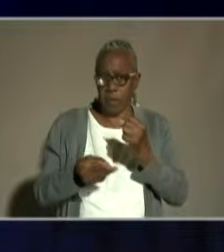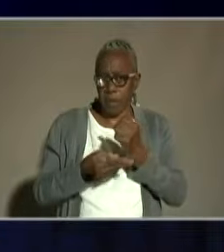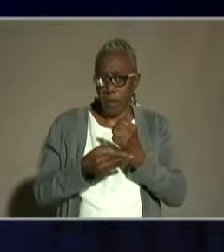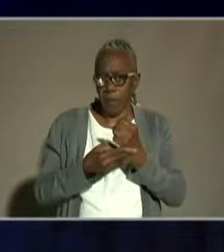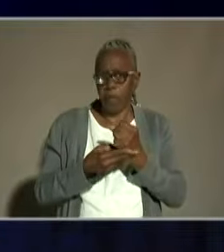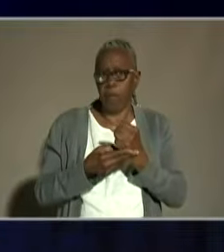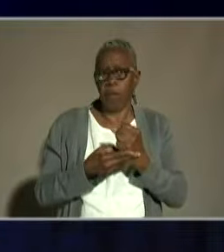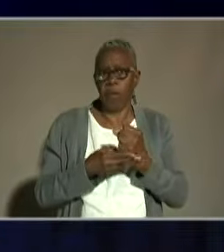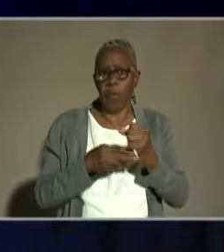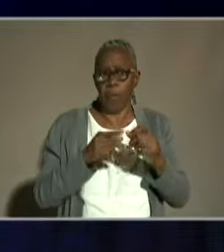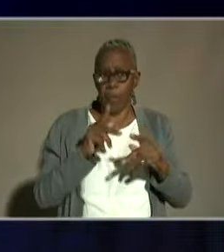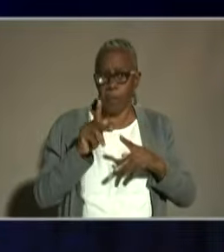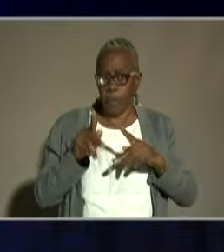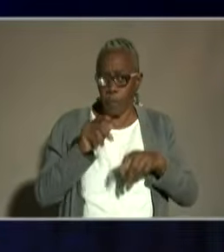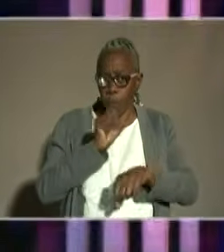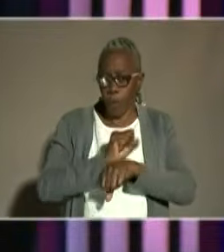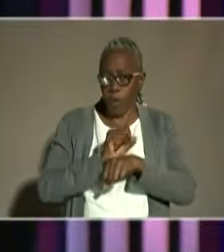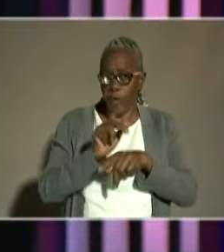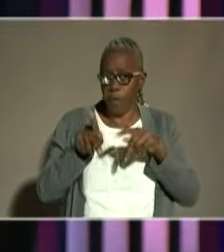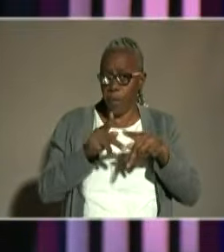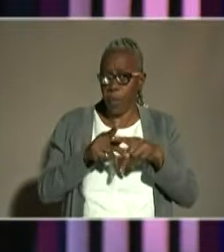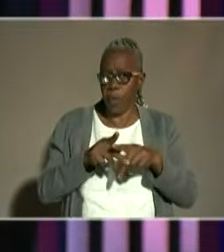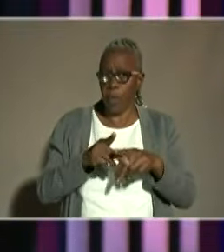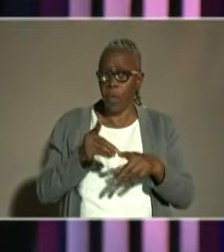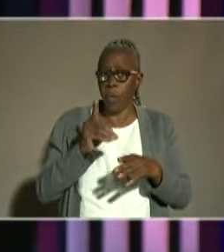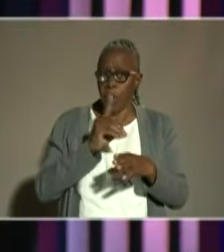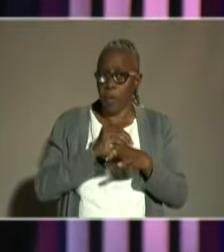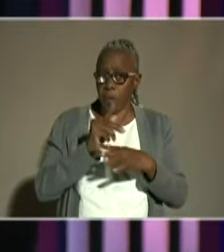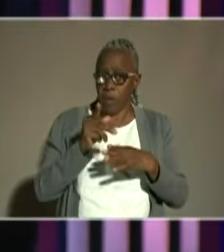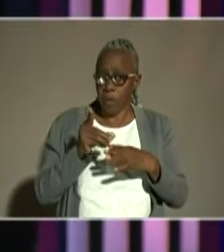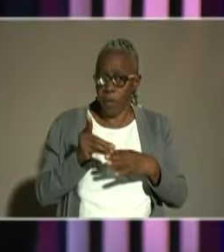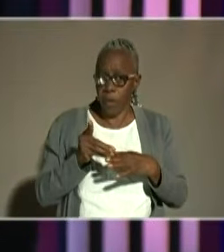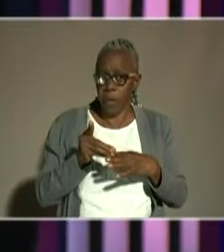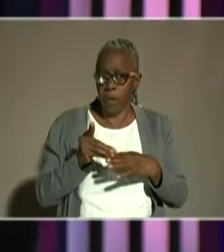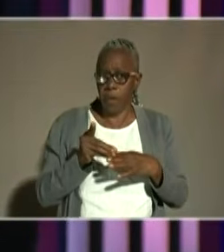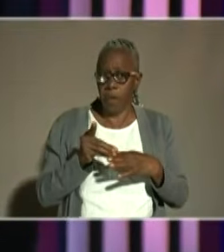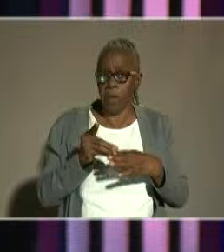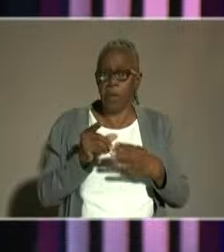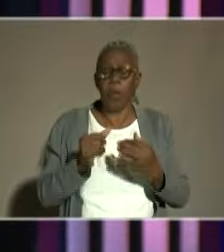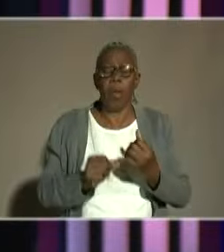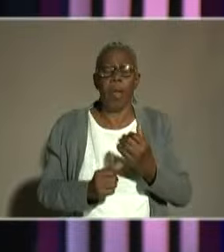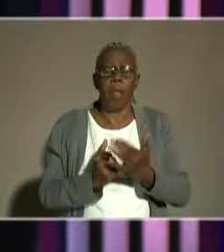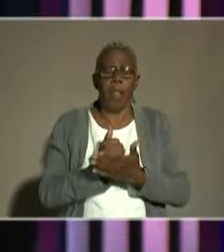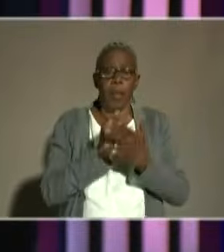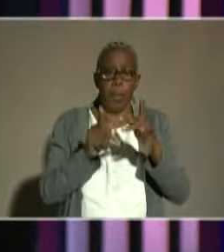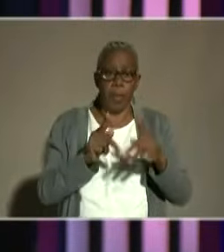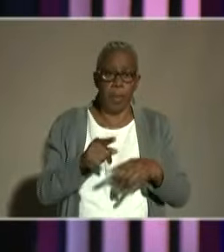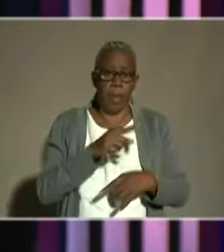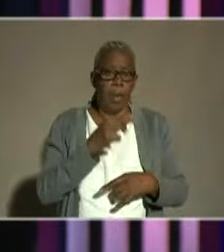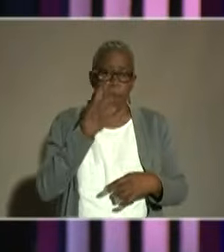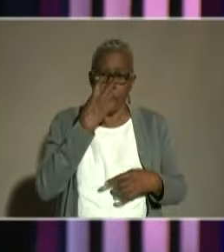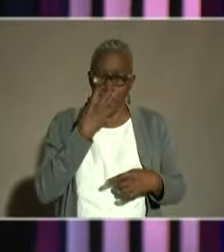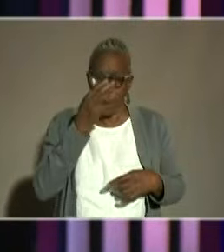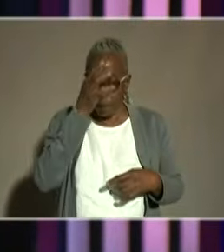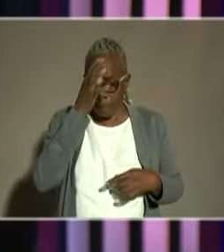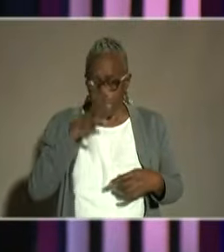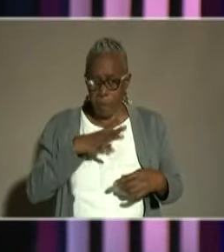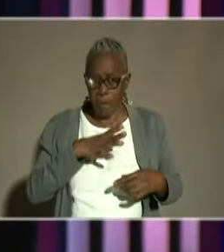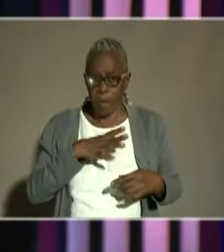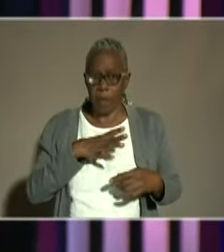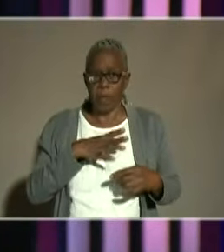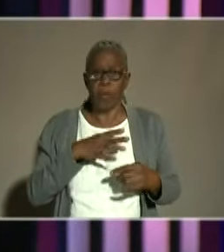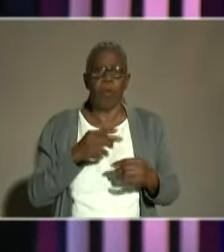sector jobs for persons with disabilities that would have helped people like Mr. Barnett and others like him. Would a PNP government implement